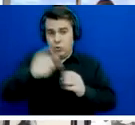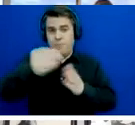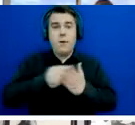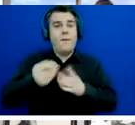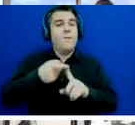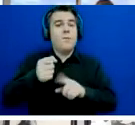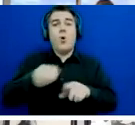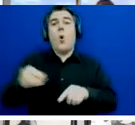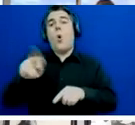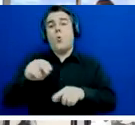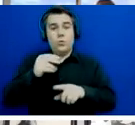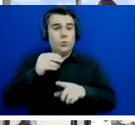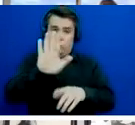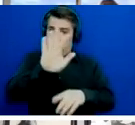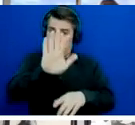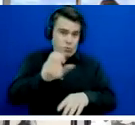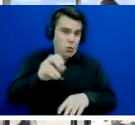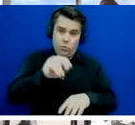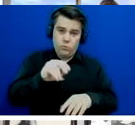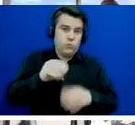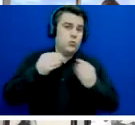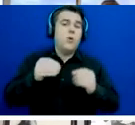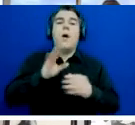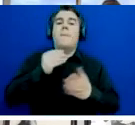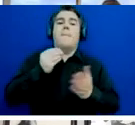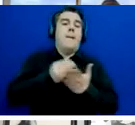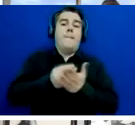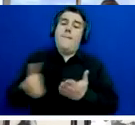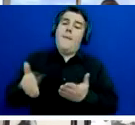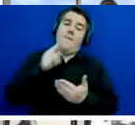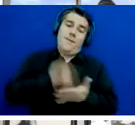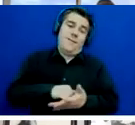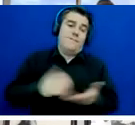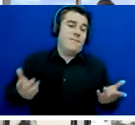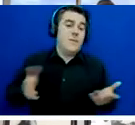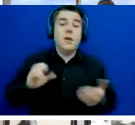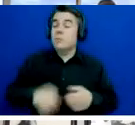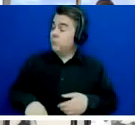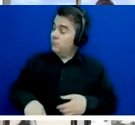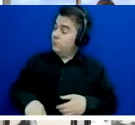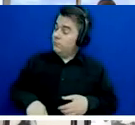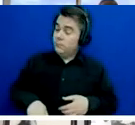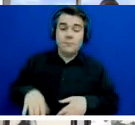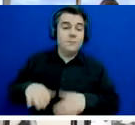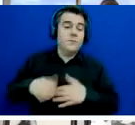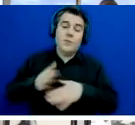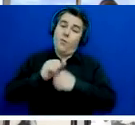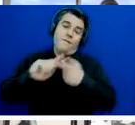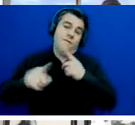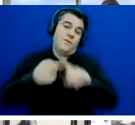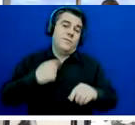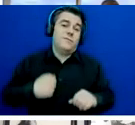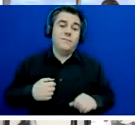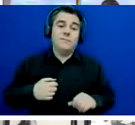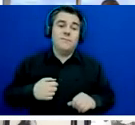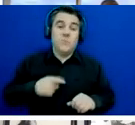own store and get kind of cash back on it on top of that. And you can also, as you mentioned, share with your friends. You're already doing it, whether